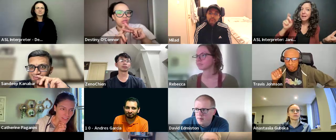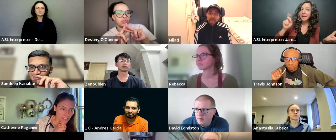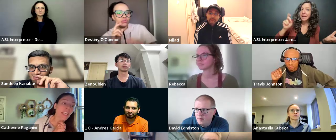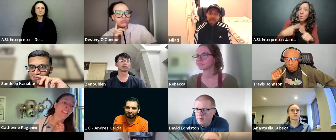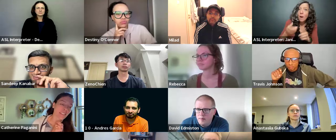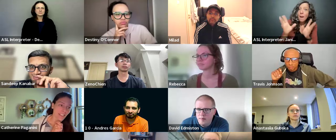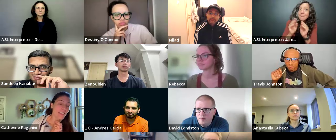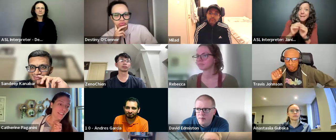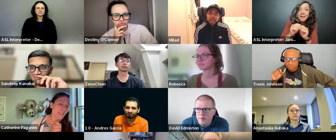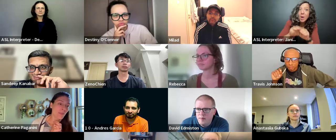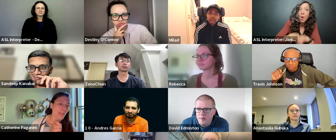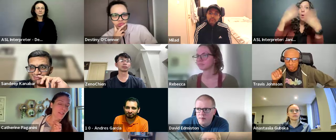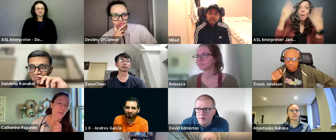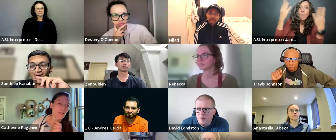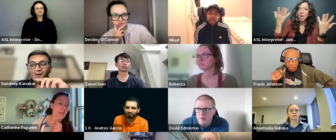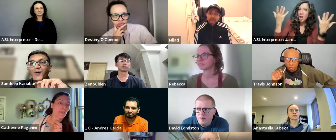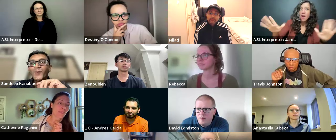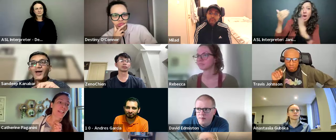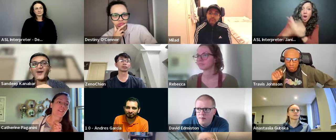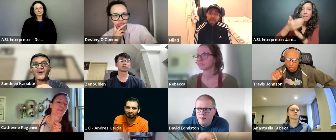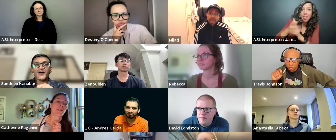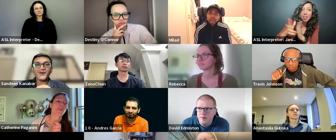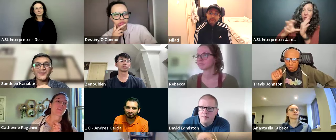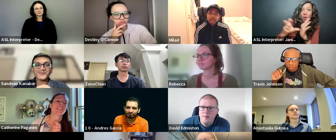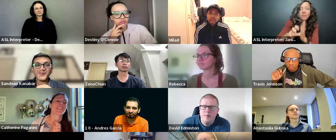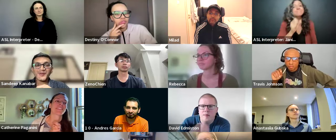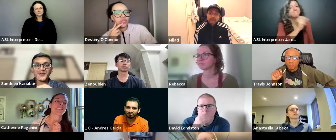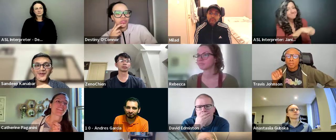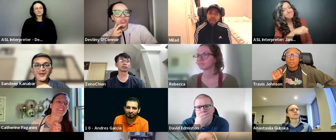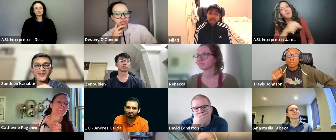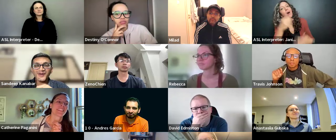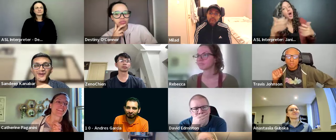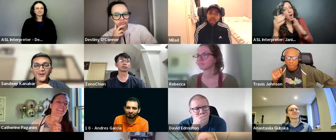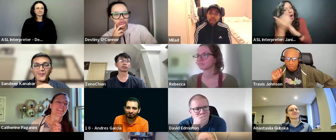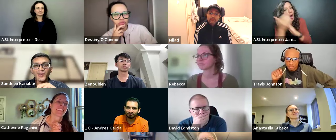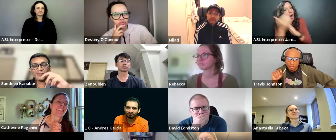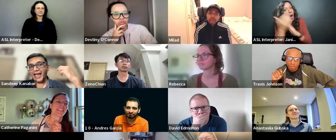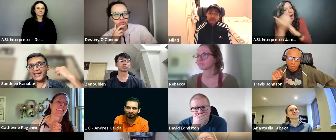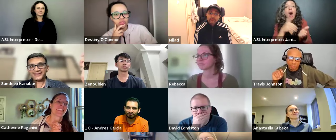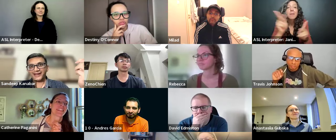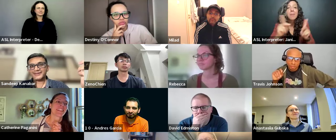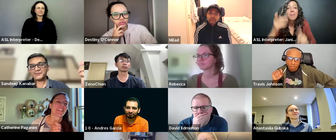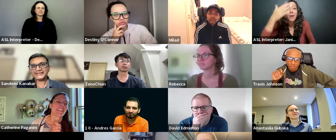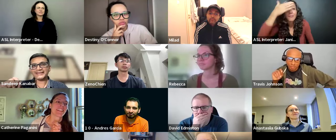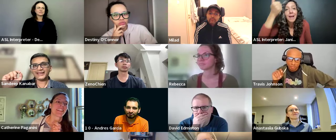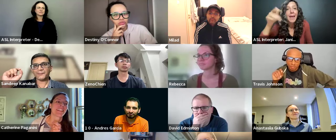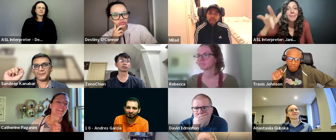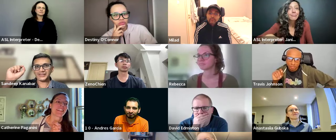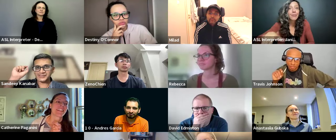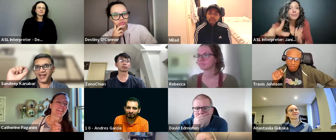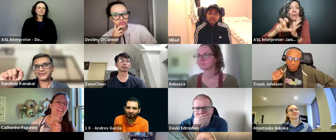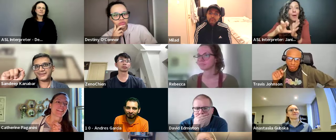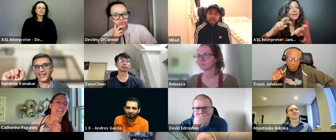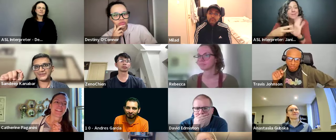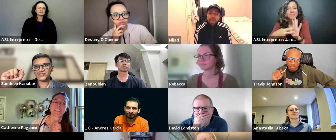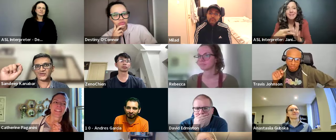here? Yes, it does it because otherwise people Oh, forget wow. To report. Oh, wow. In the other meeting there,